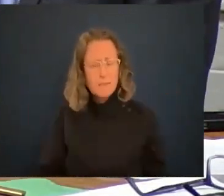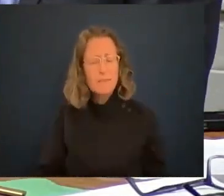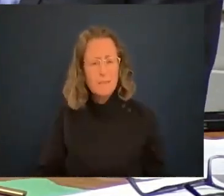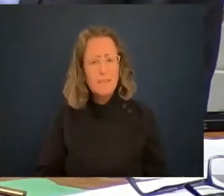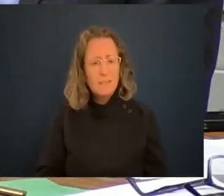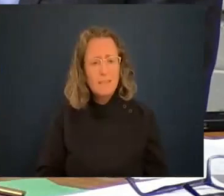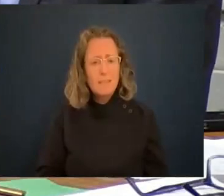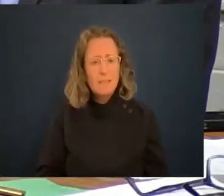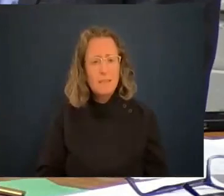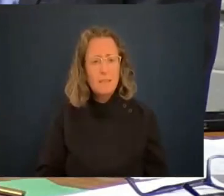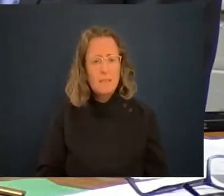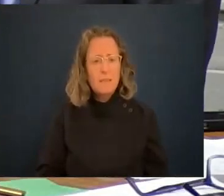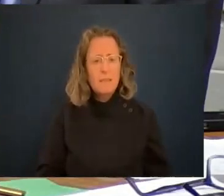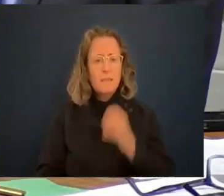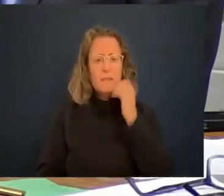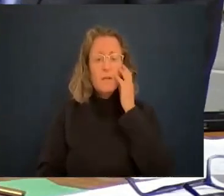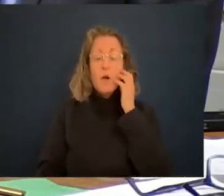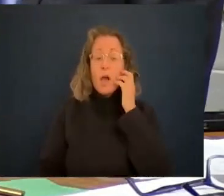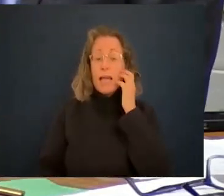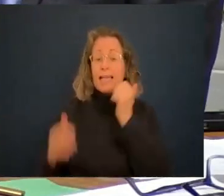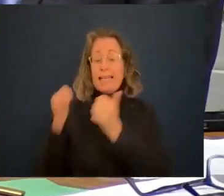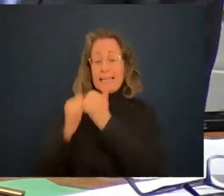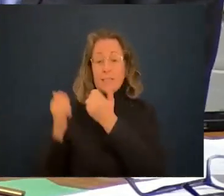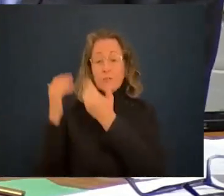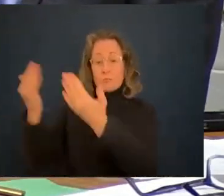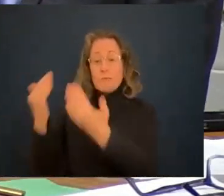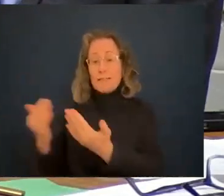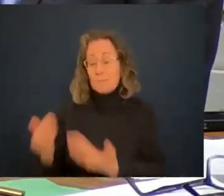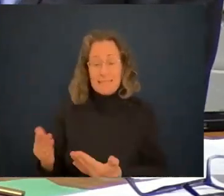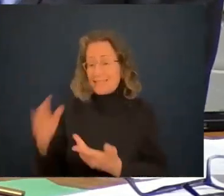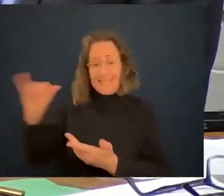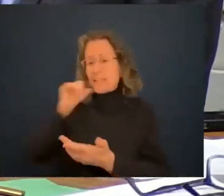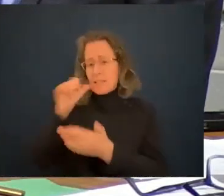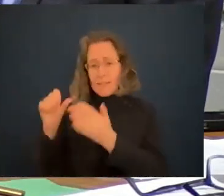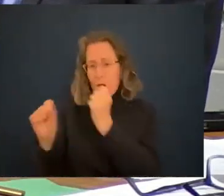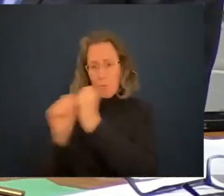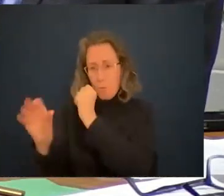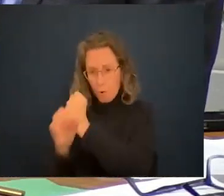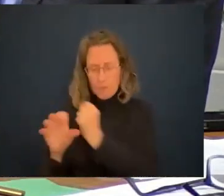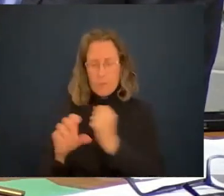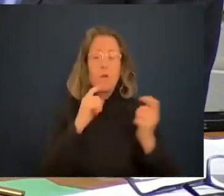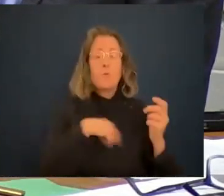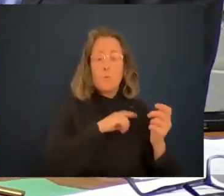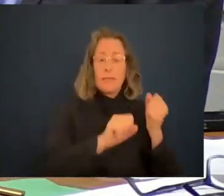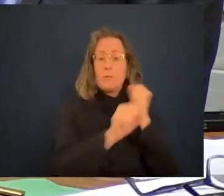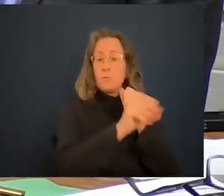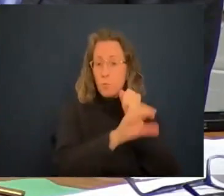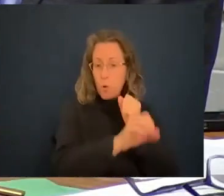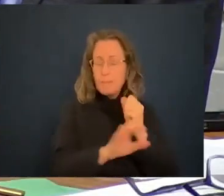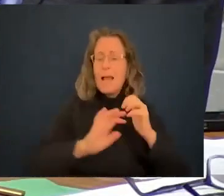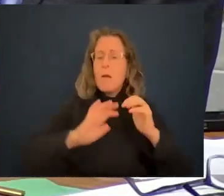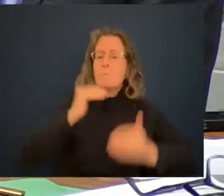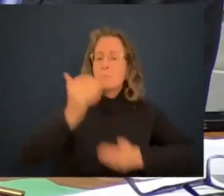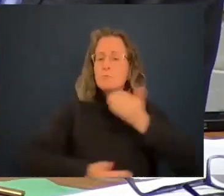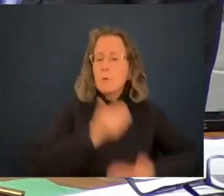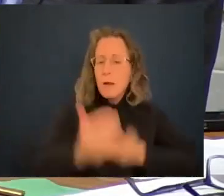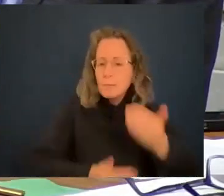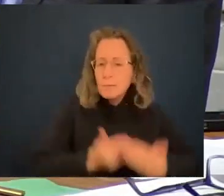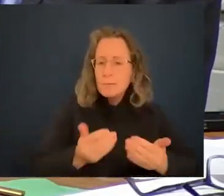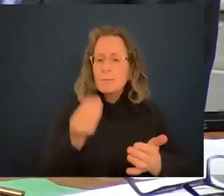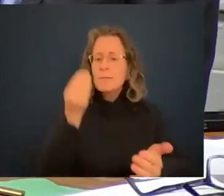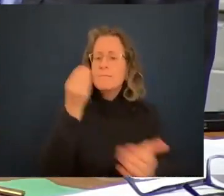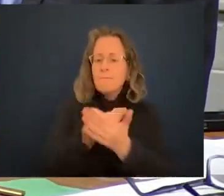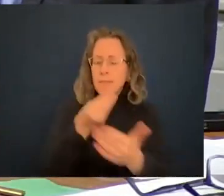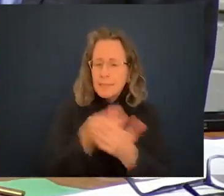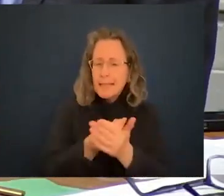to be talking about all of the recommendations because that's an element of this discussion but we are talking about you how are we going to utilize the fund and